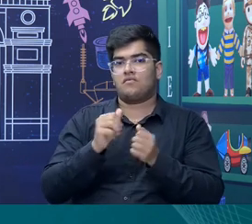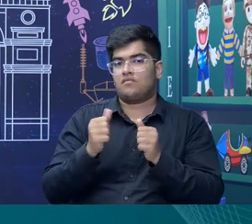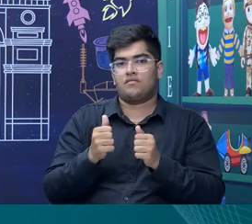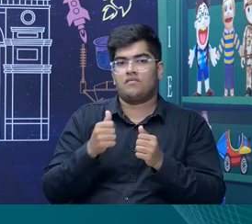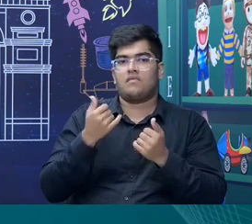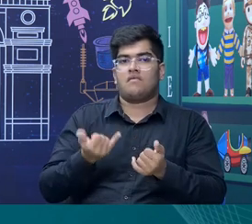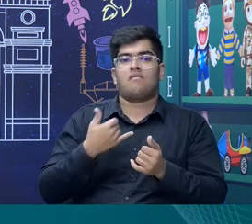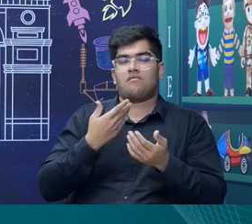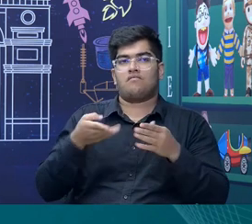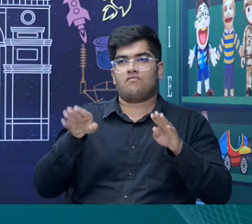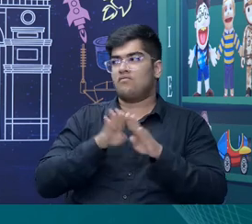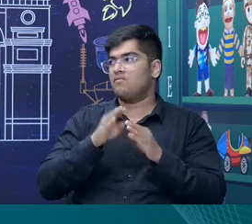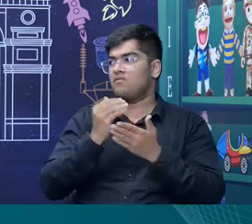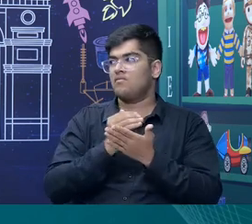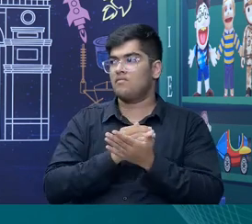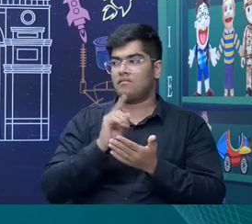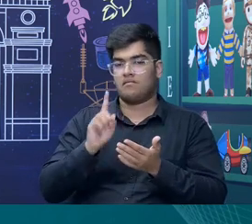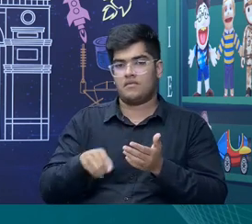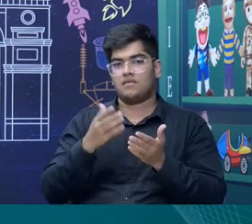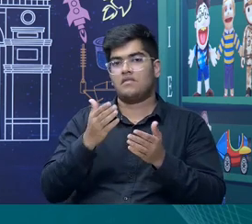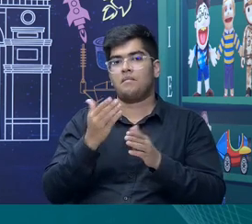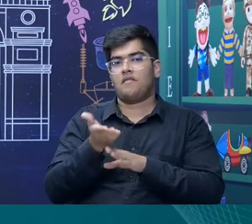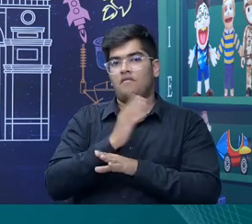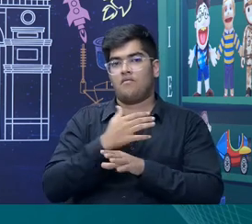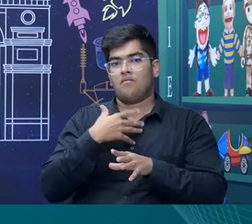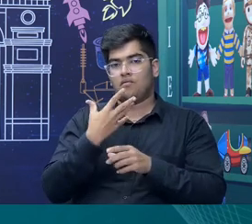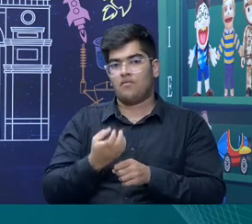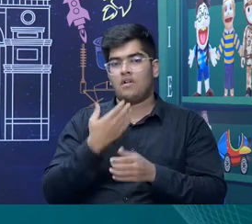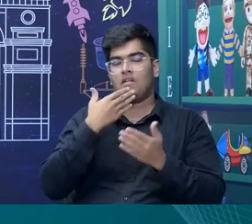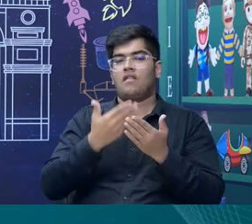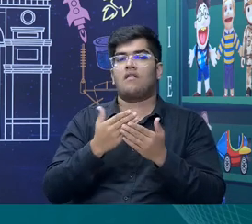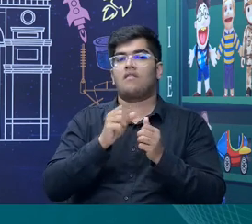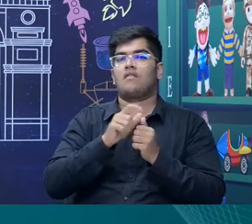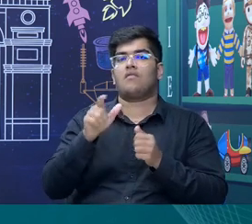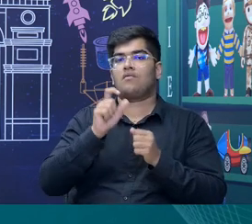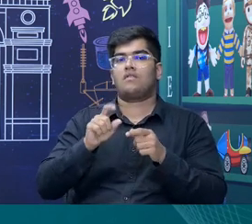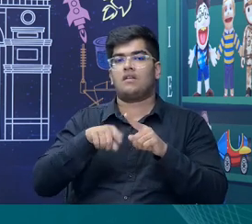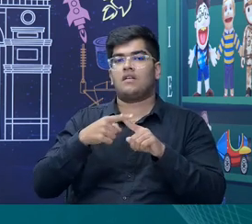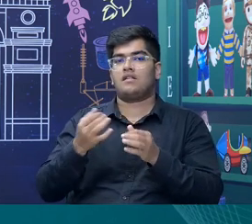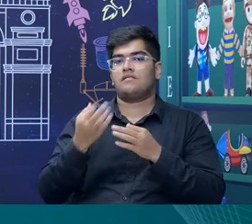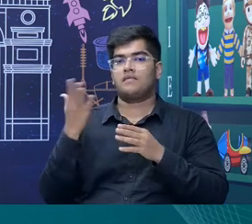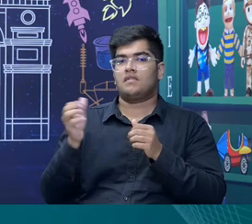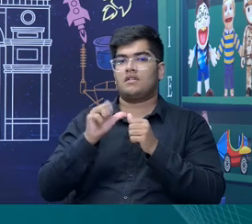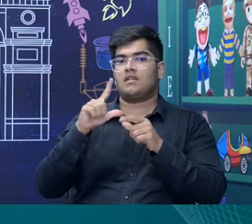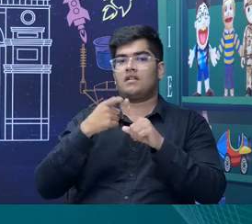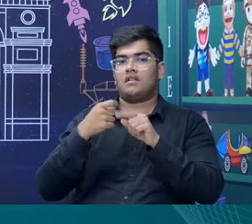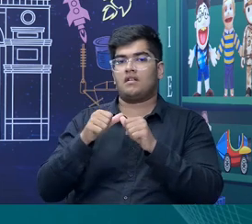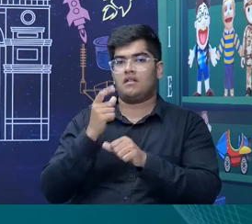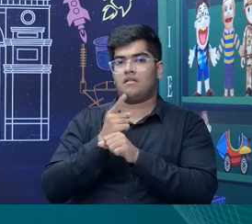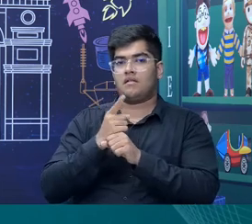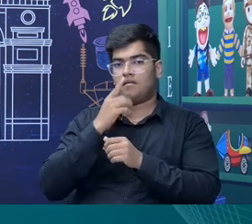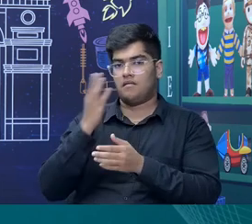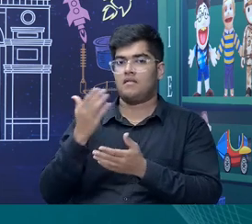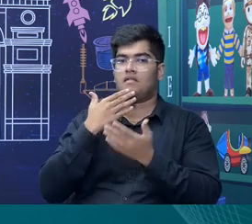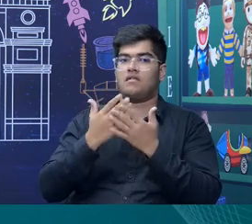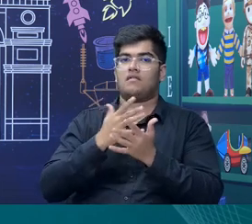we have to wrap up this session here only but before that let me thank our expert alcohol Studio I thank you